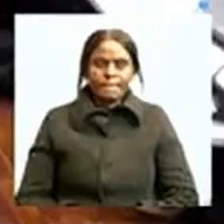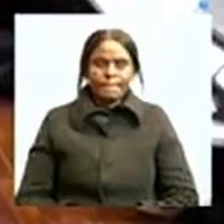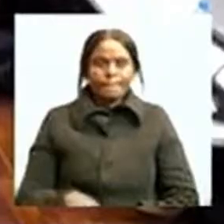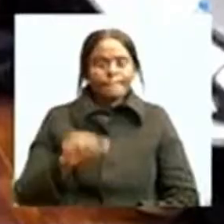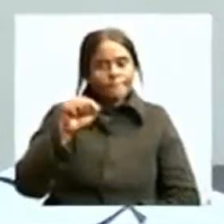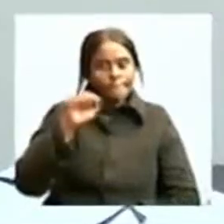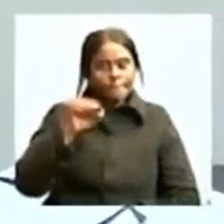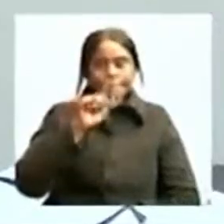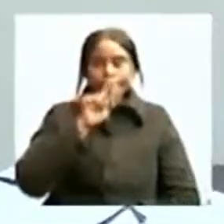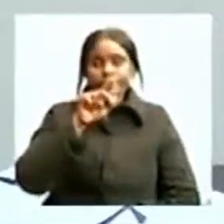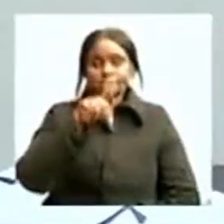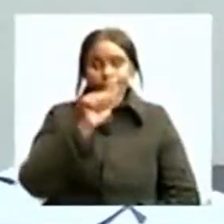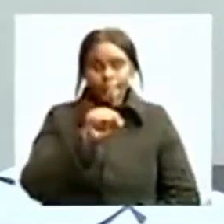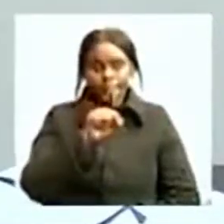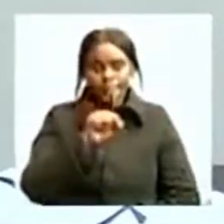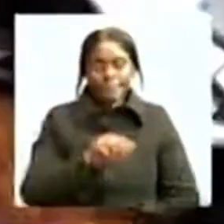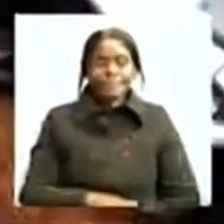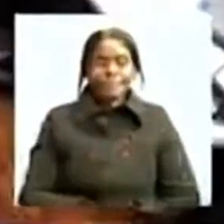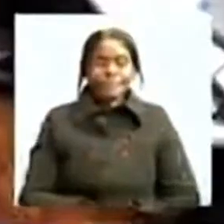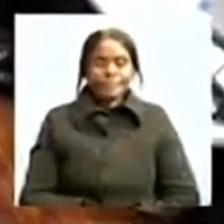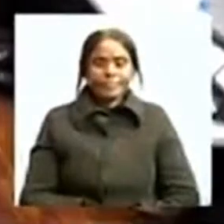Yes, PS.